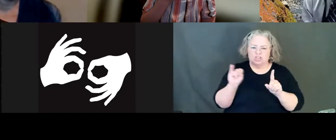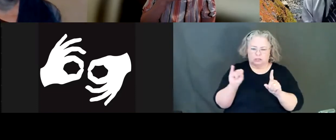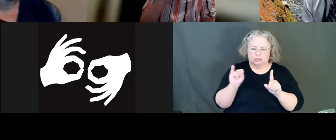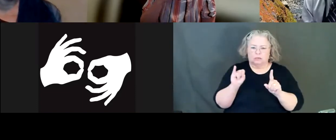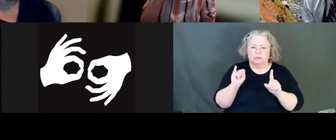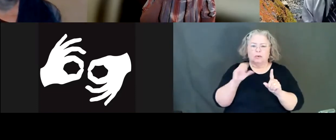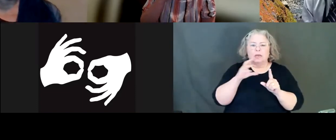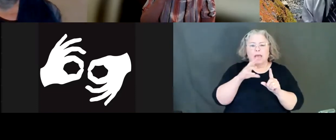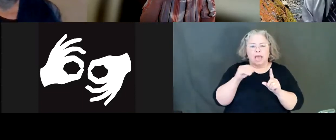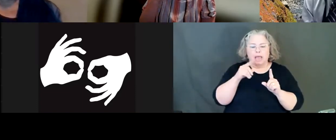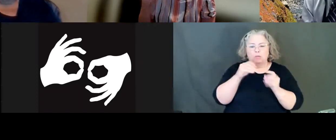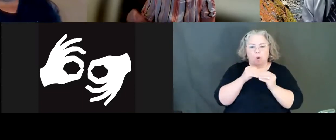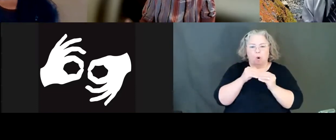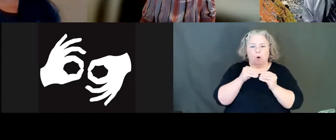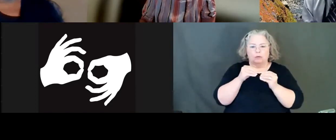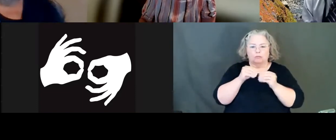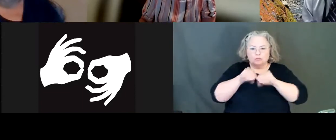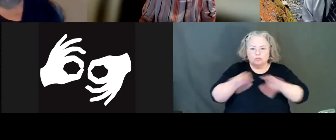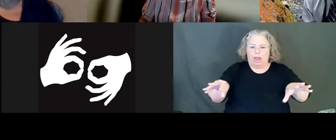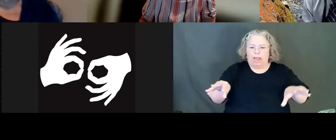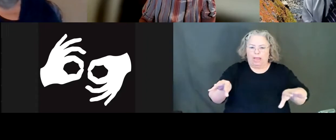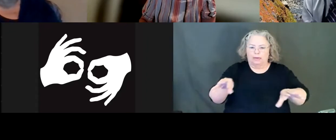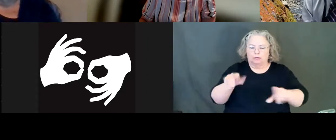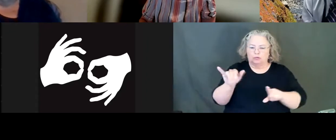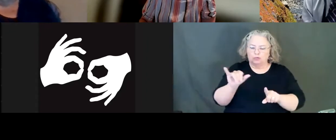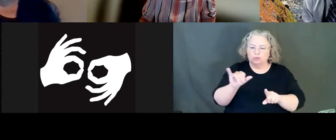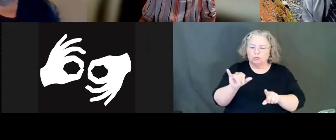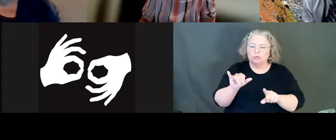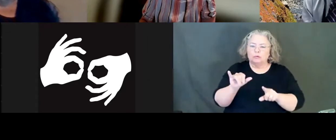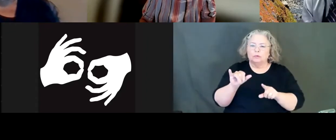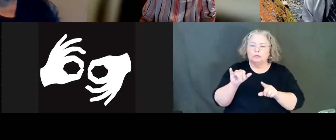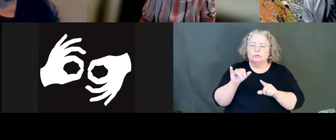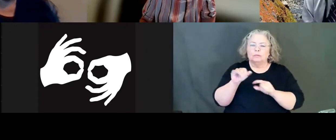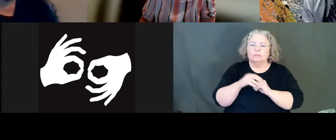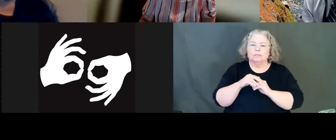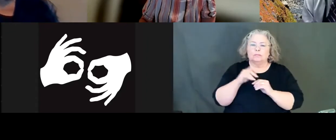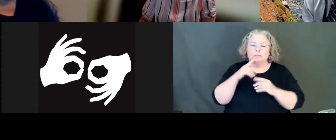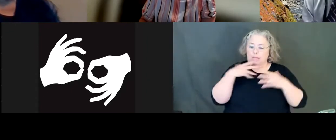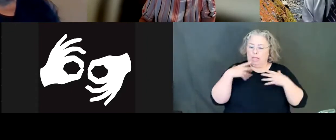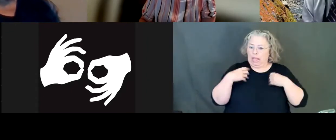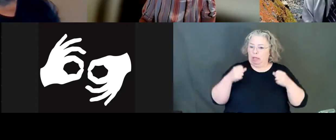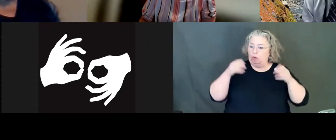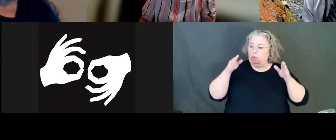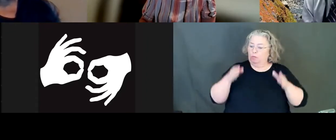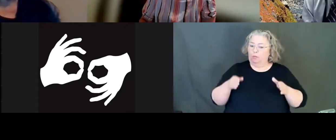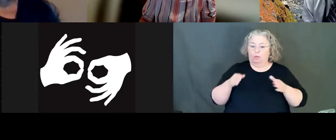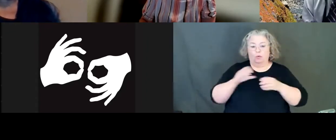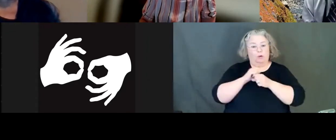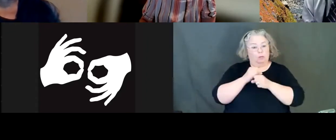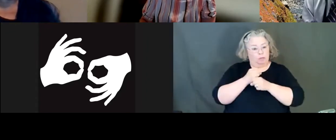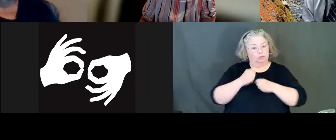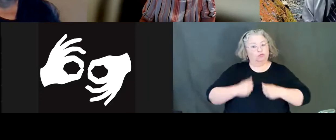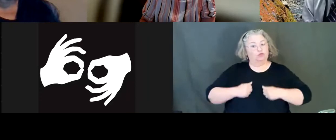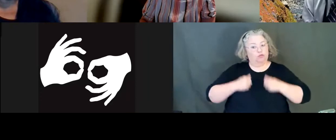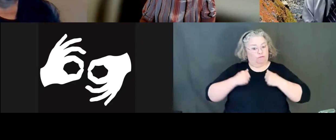to transmit. And so even if that healthy person makes it through the disease